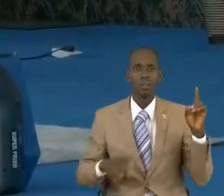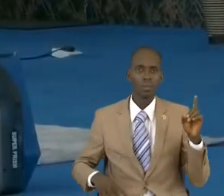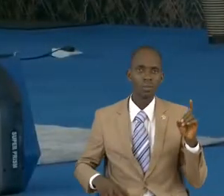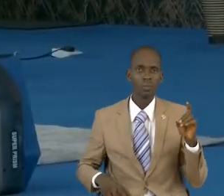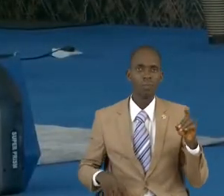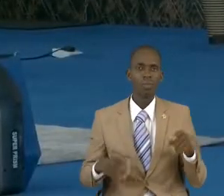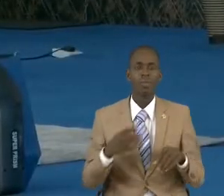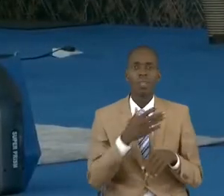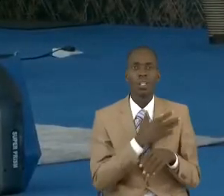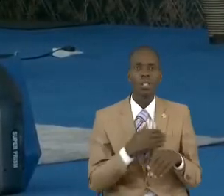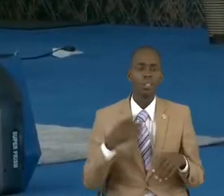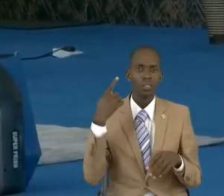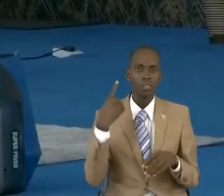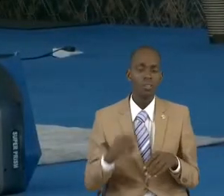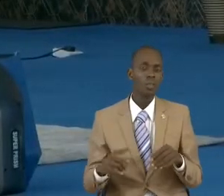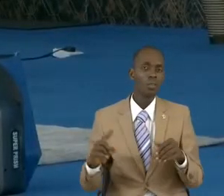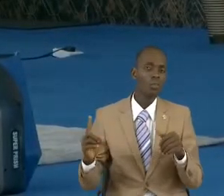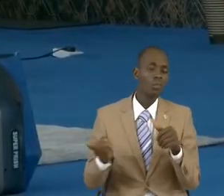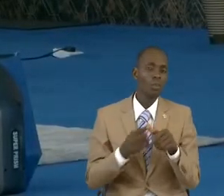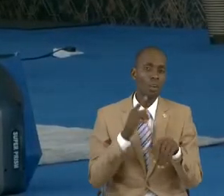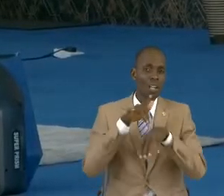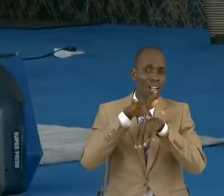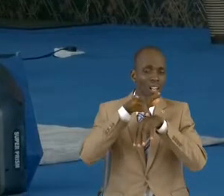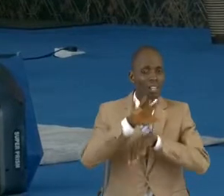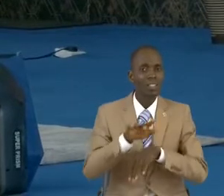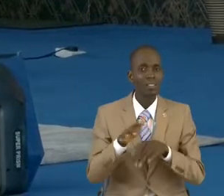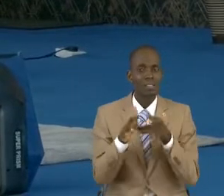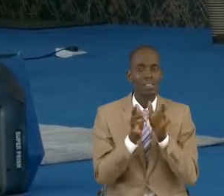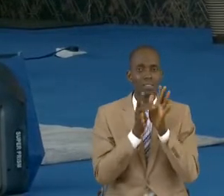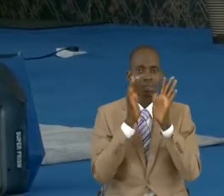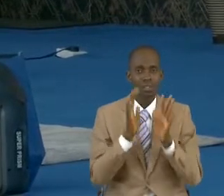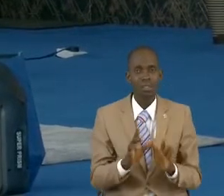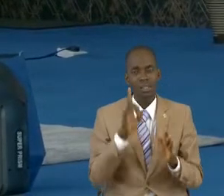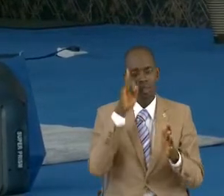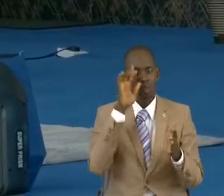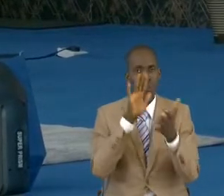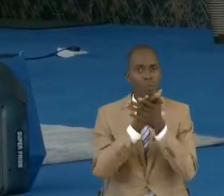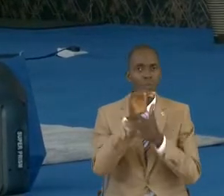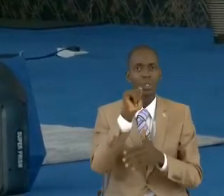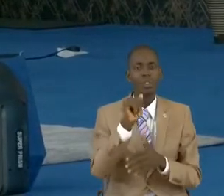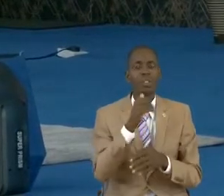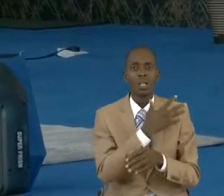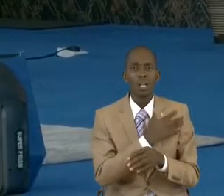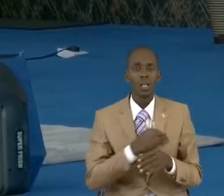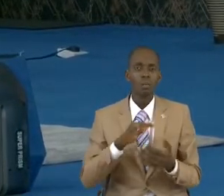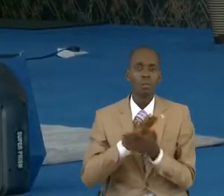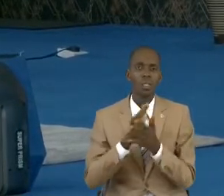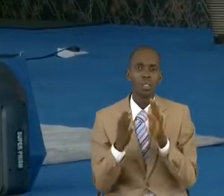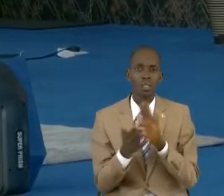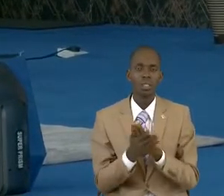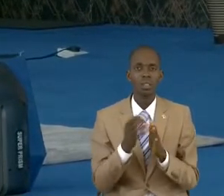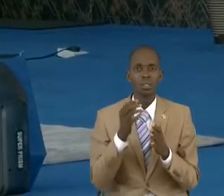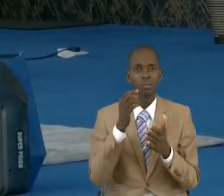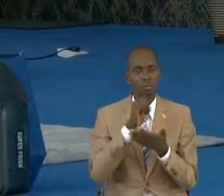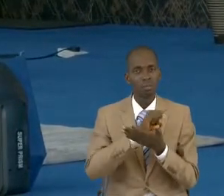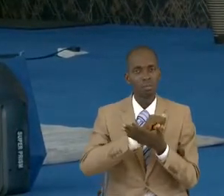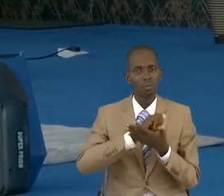century Christians believed and they became saints. St.